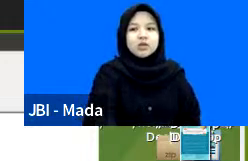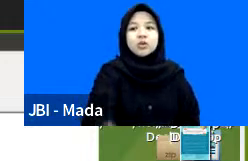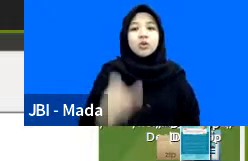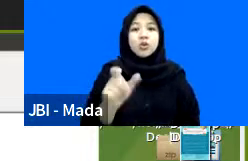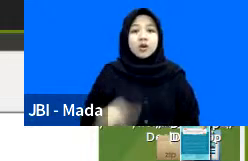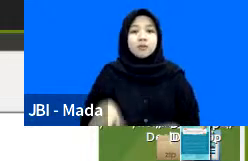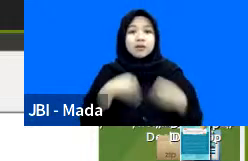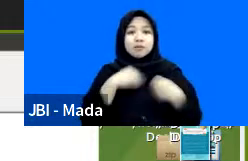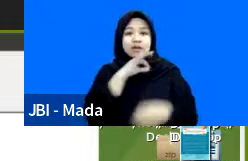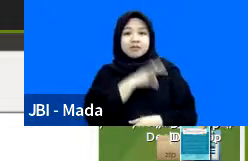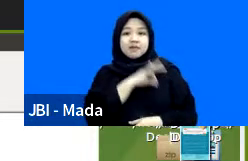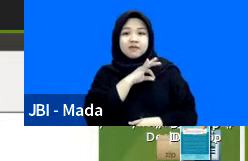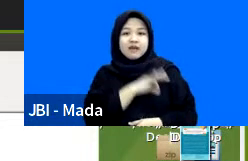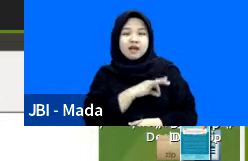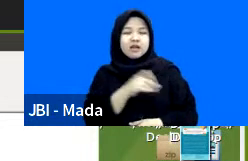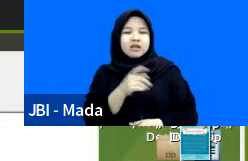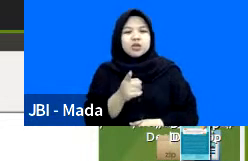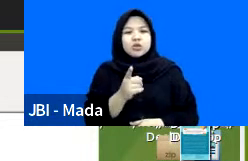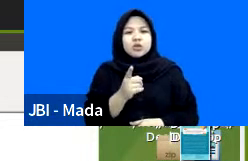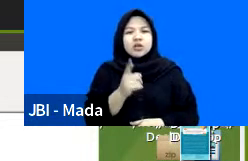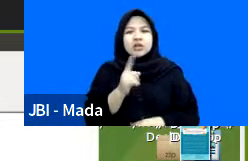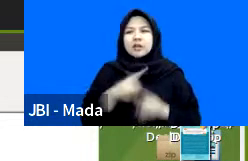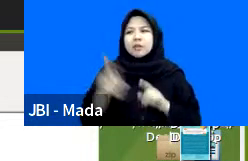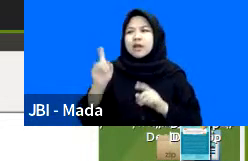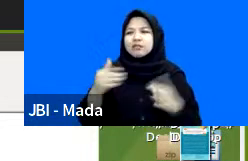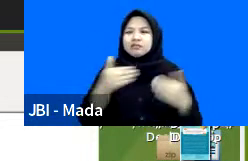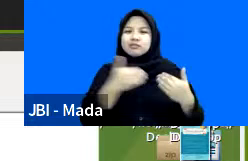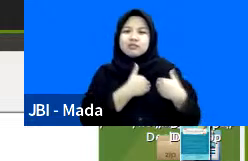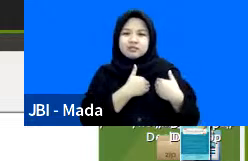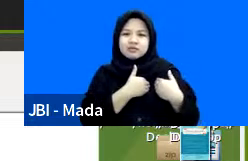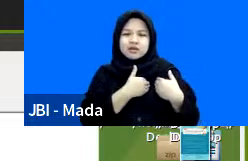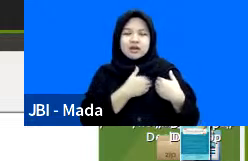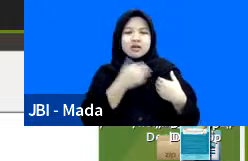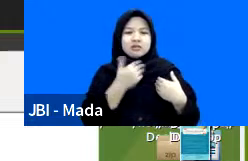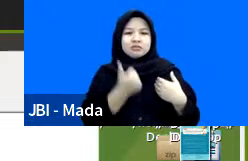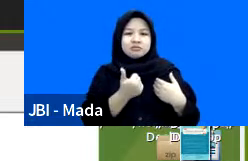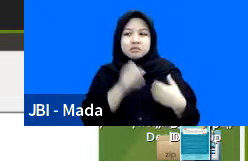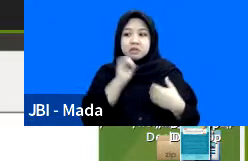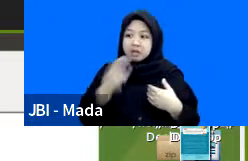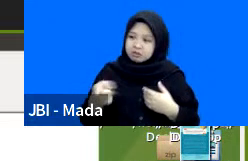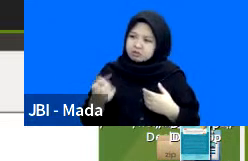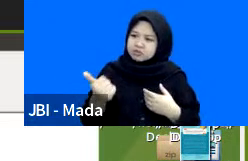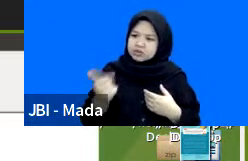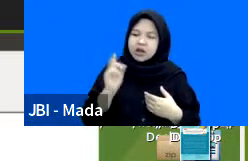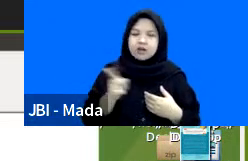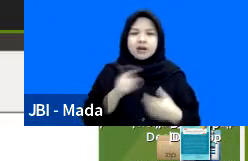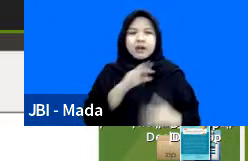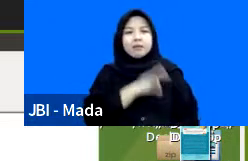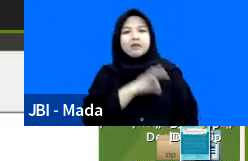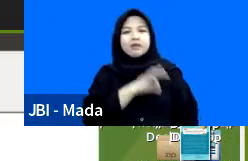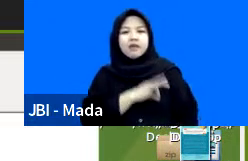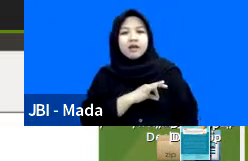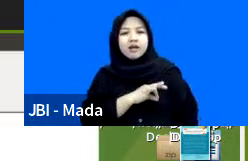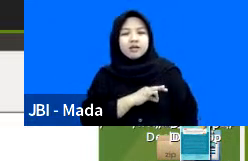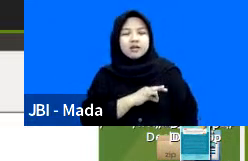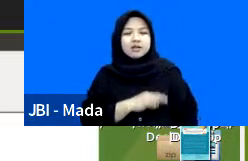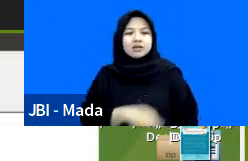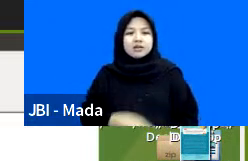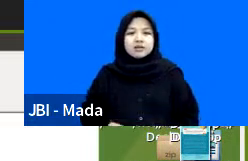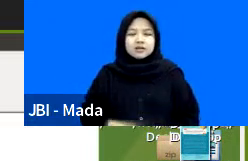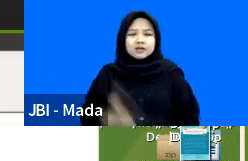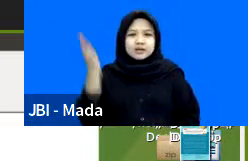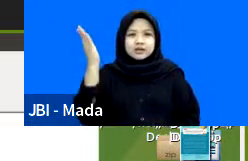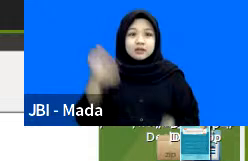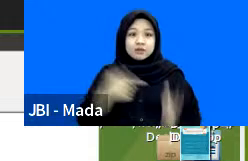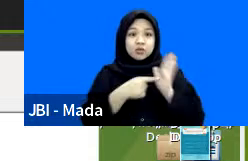who are harmed that the people who are harmed are actually benefiting from it. So it's a very complicated thing. He says the winners want to convince the losers that